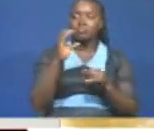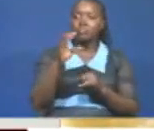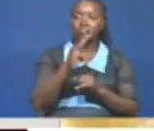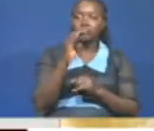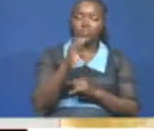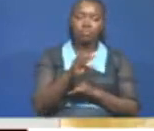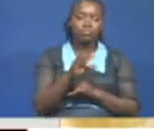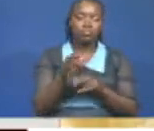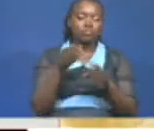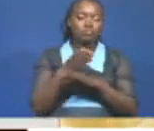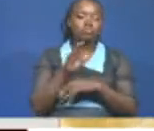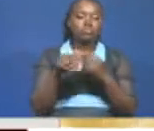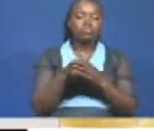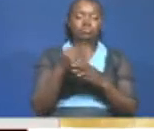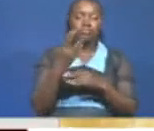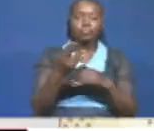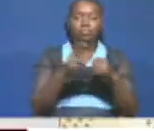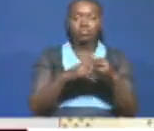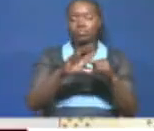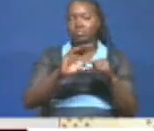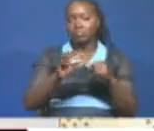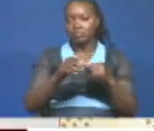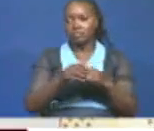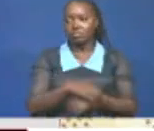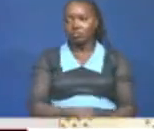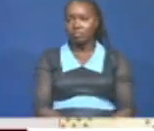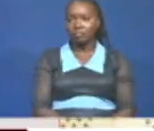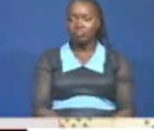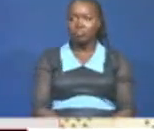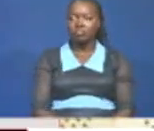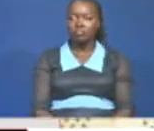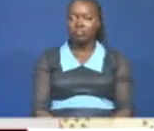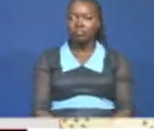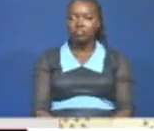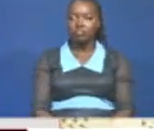across all the 47 counties. For Lunchtime News, I'm Zainab Said.